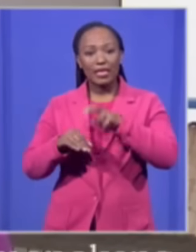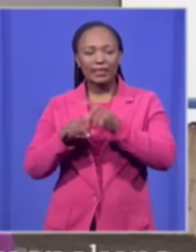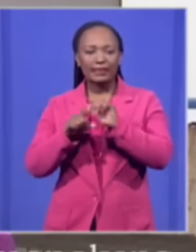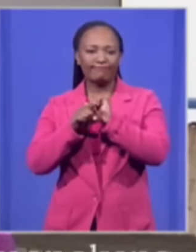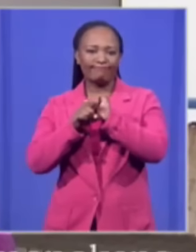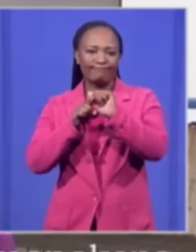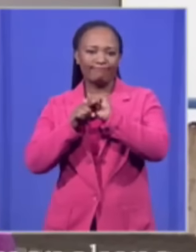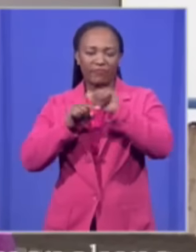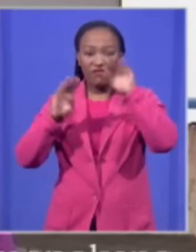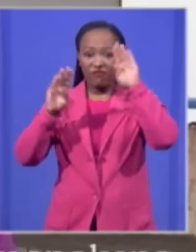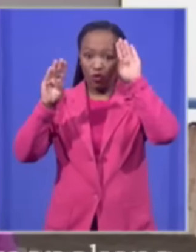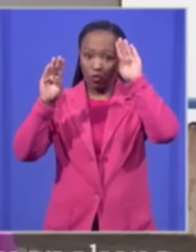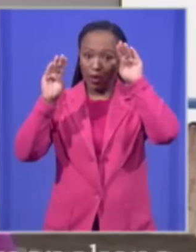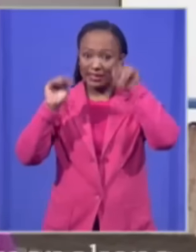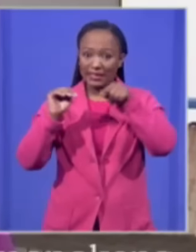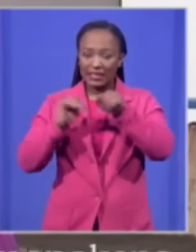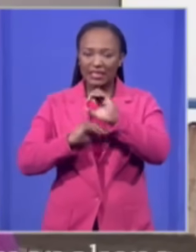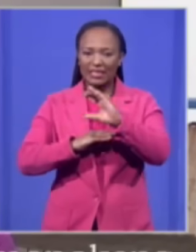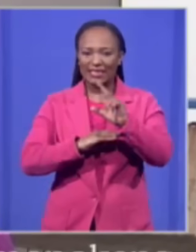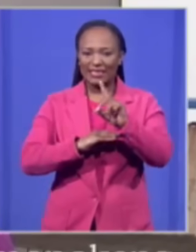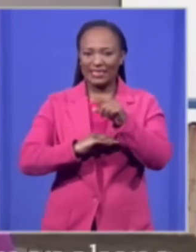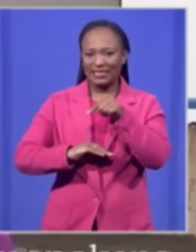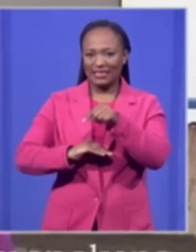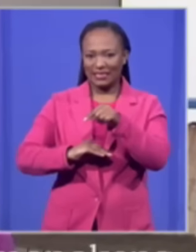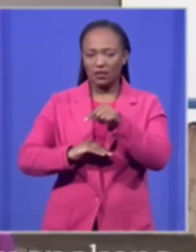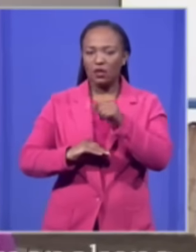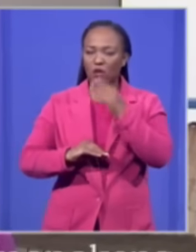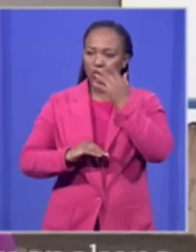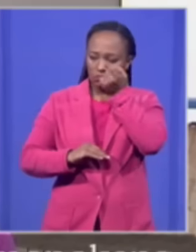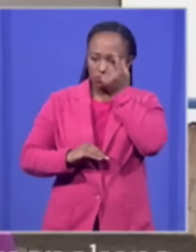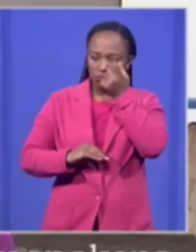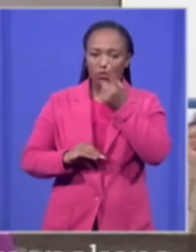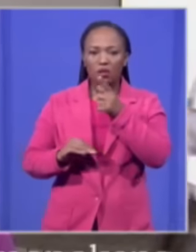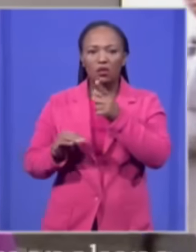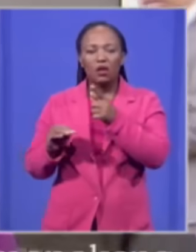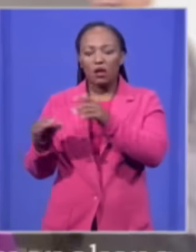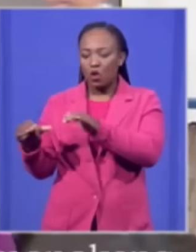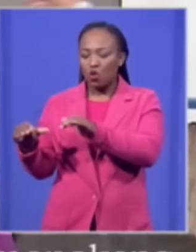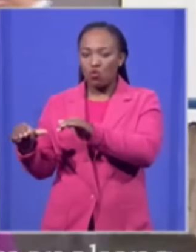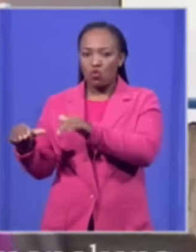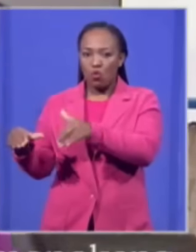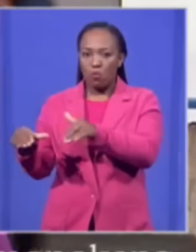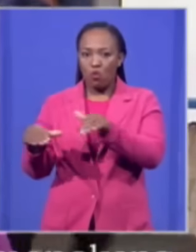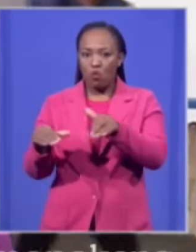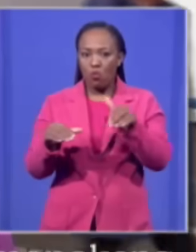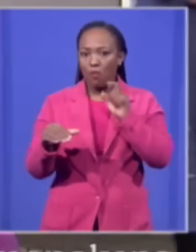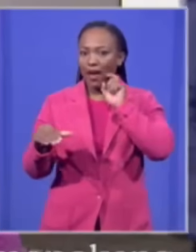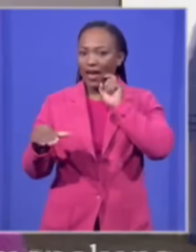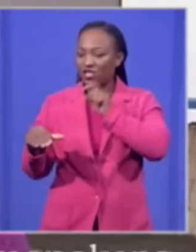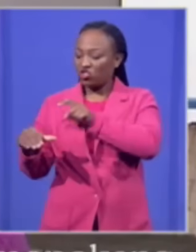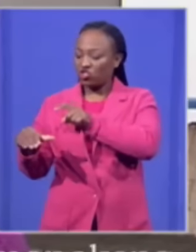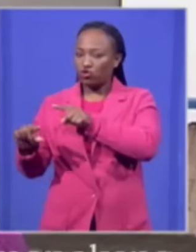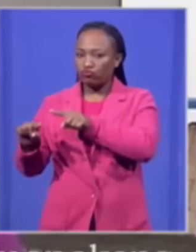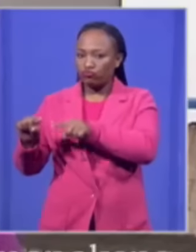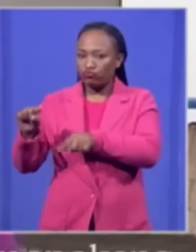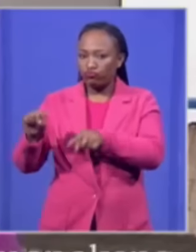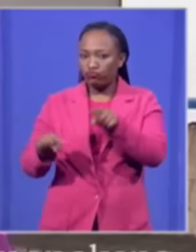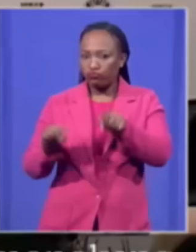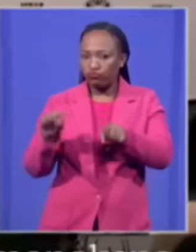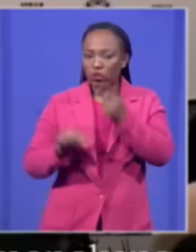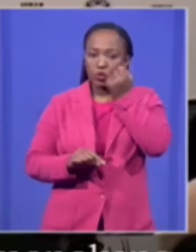you get to know and you get to understand the different age groups that you're working with and the different behavior